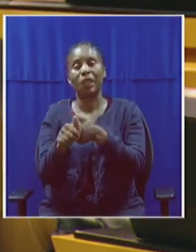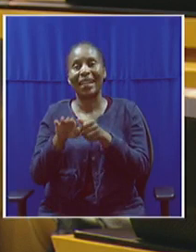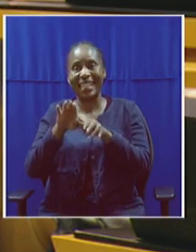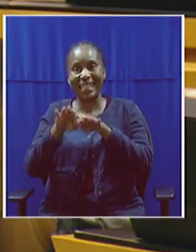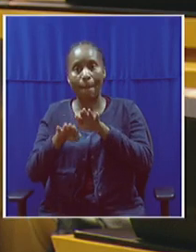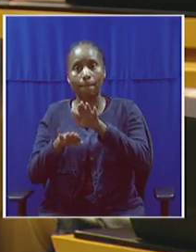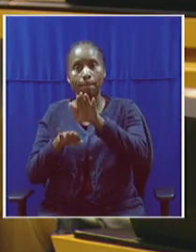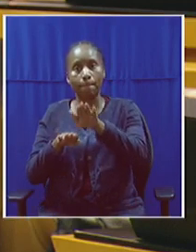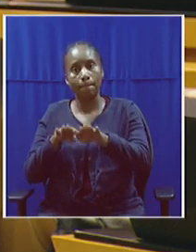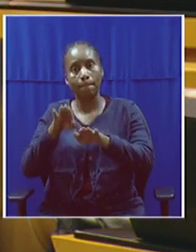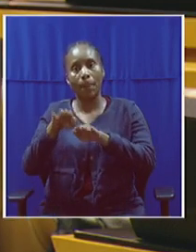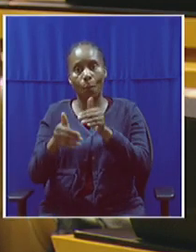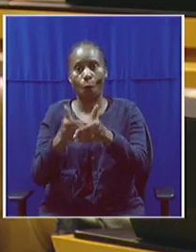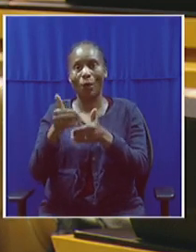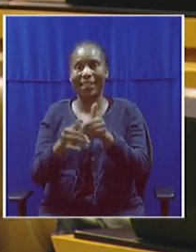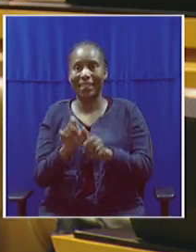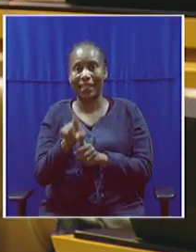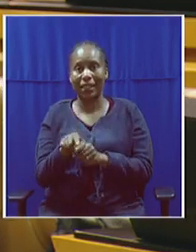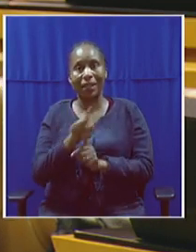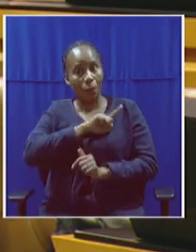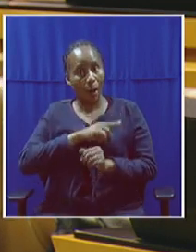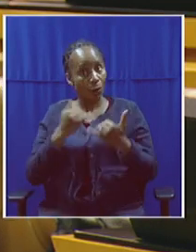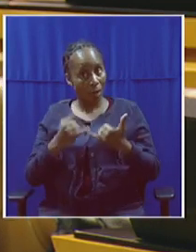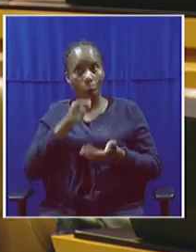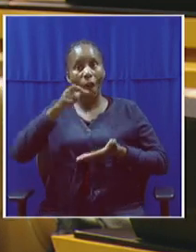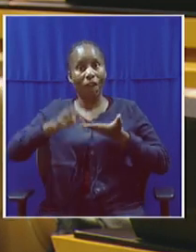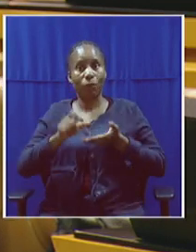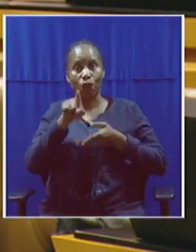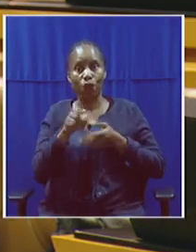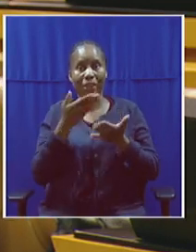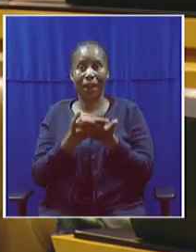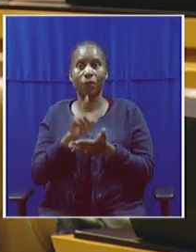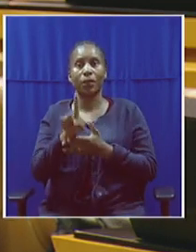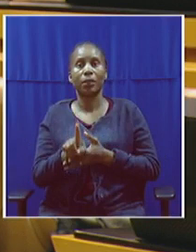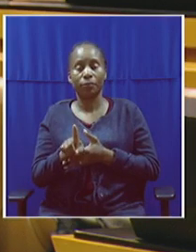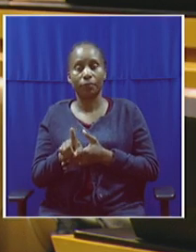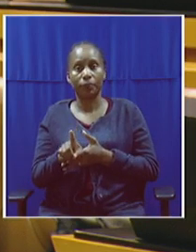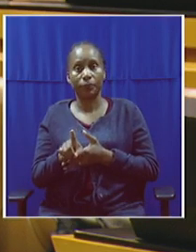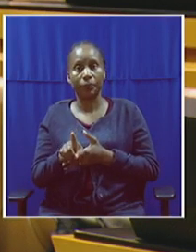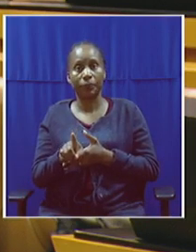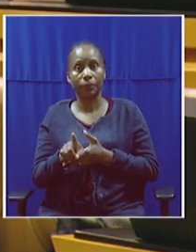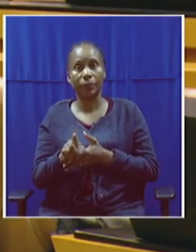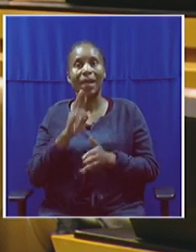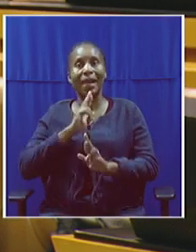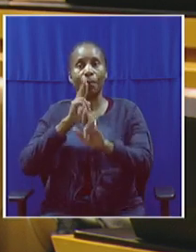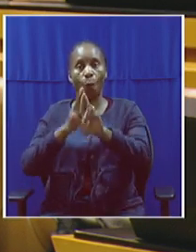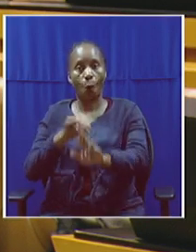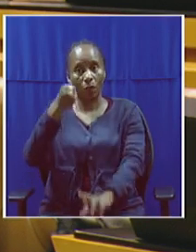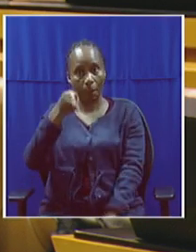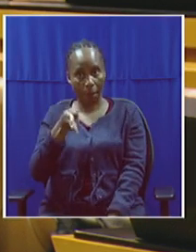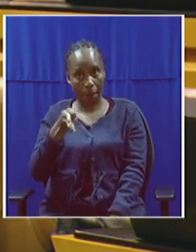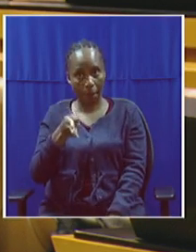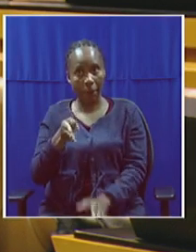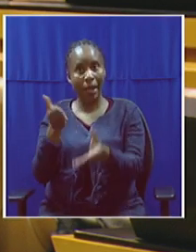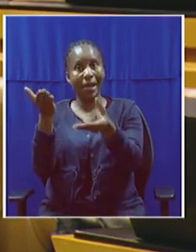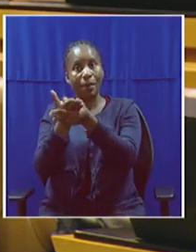process in that regard that's why I can confirm to you that there is a report the case has